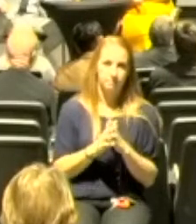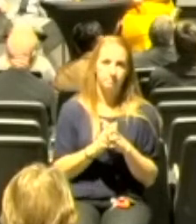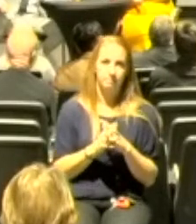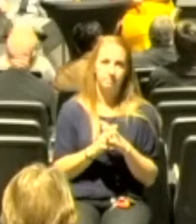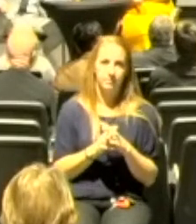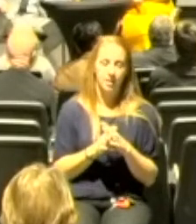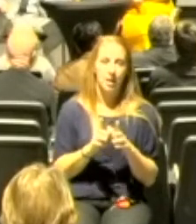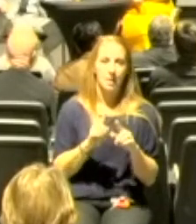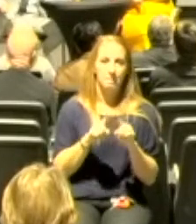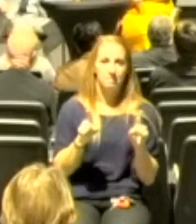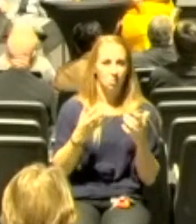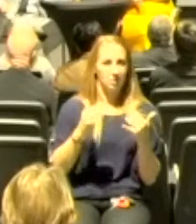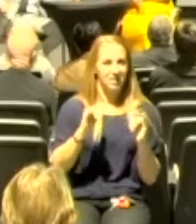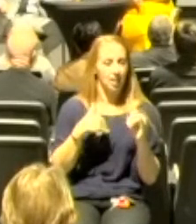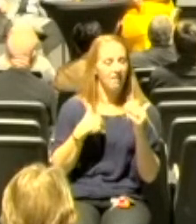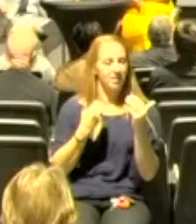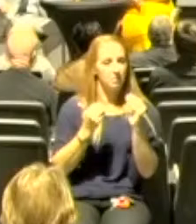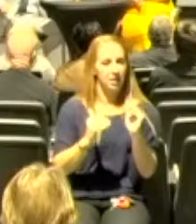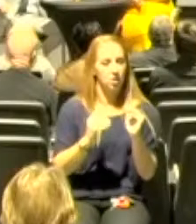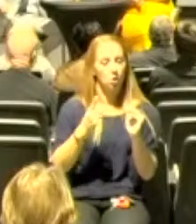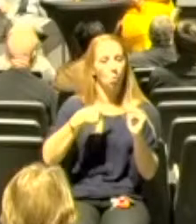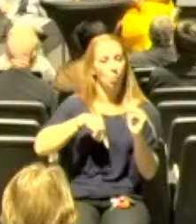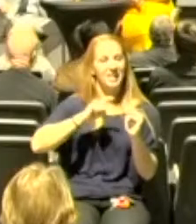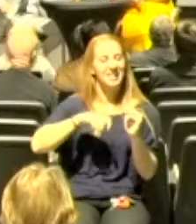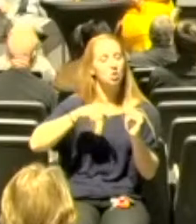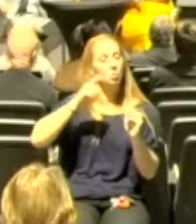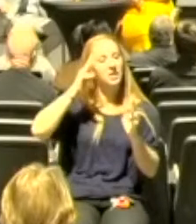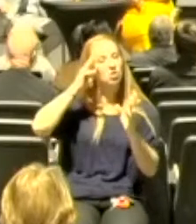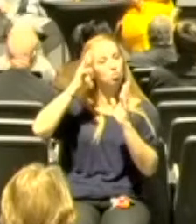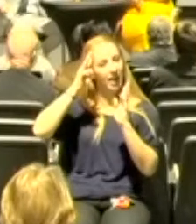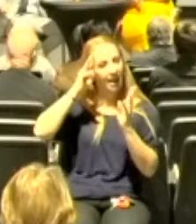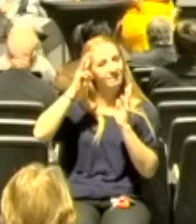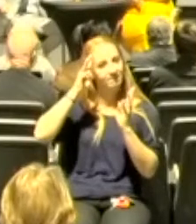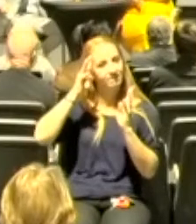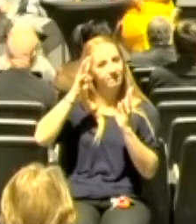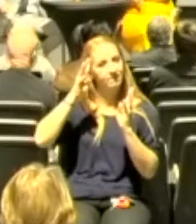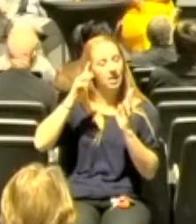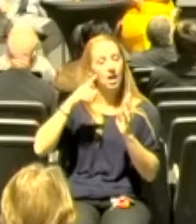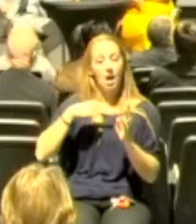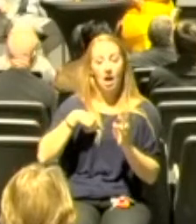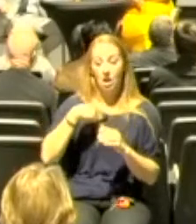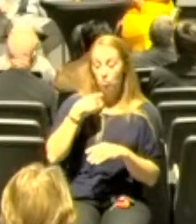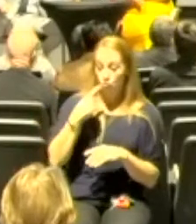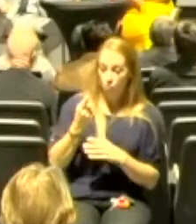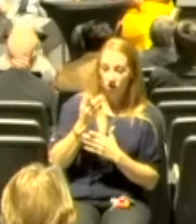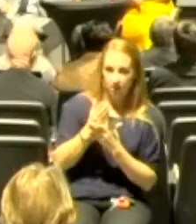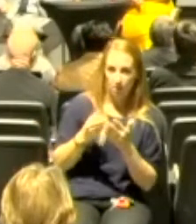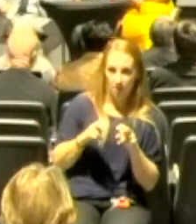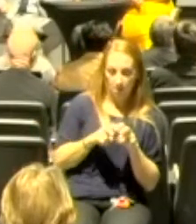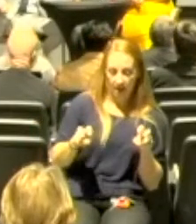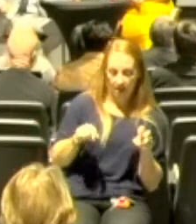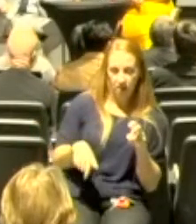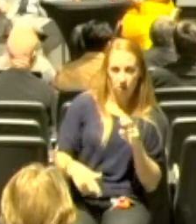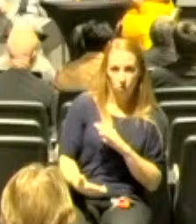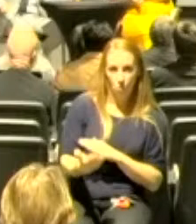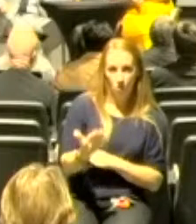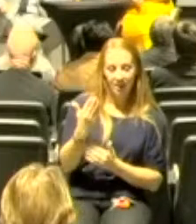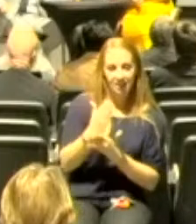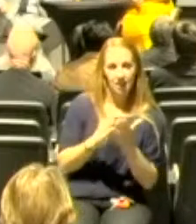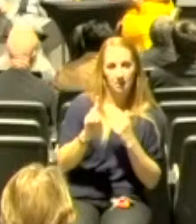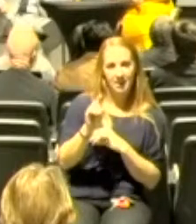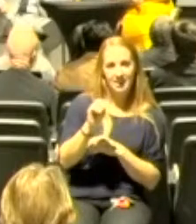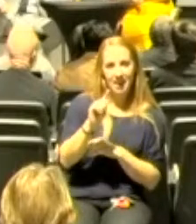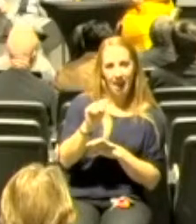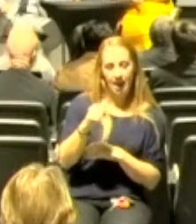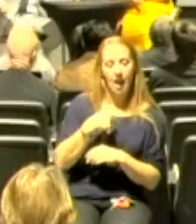But we're gonna have limitations. We're gonna have to be creative. We're gonna have to be innovative. And I shared with some of the panelists this morning some data, and